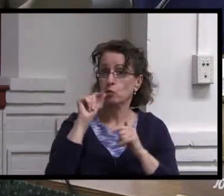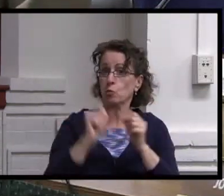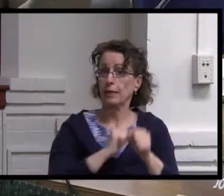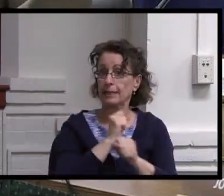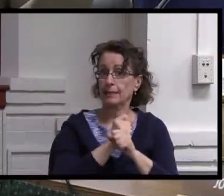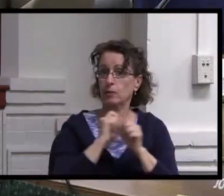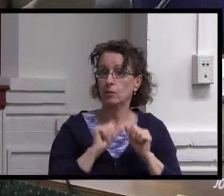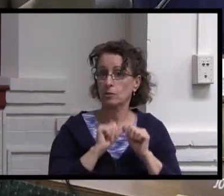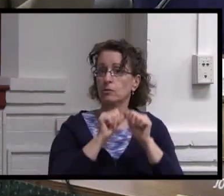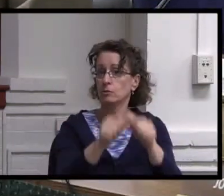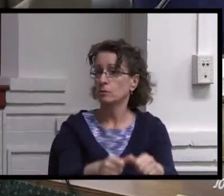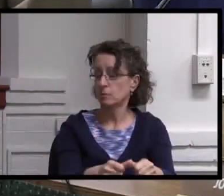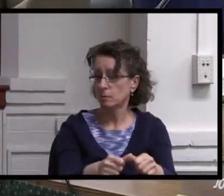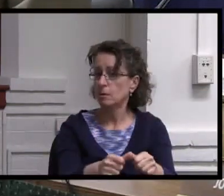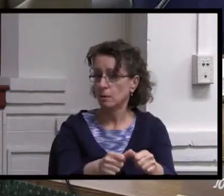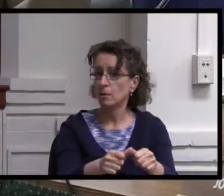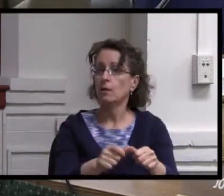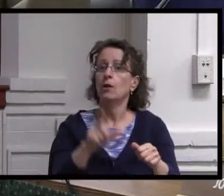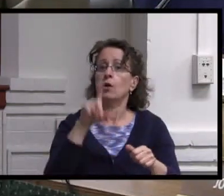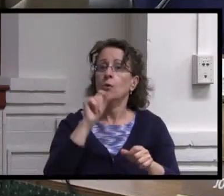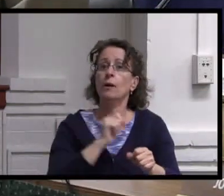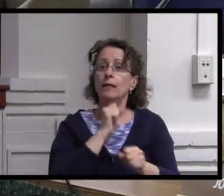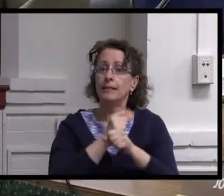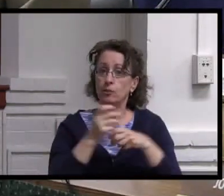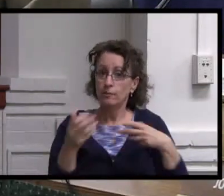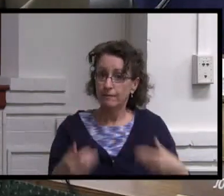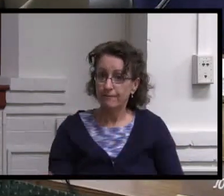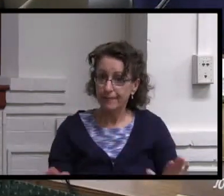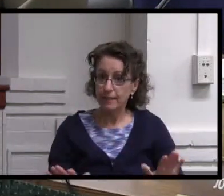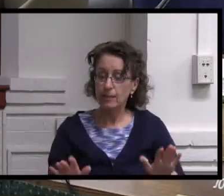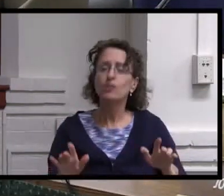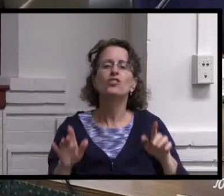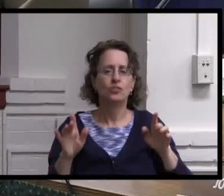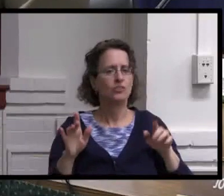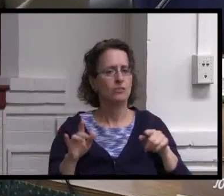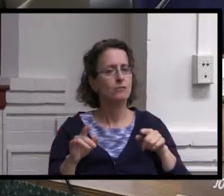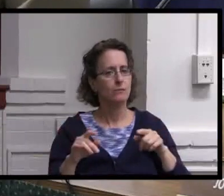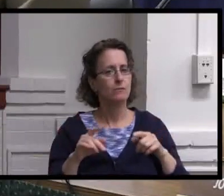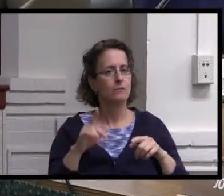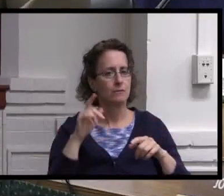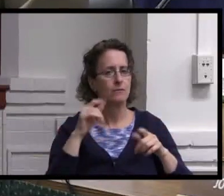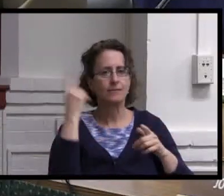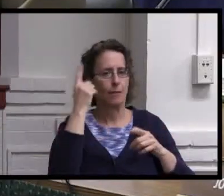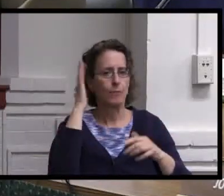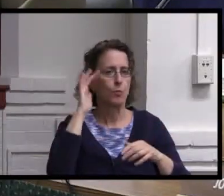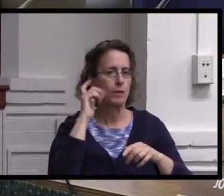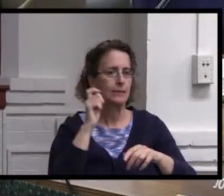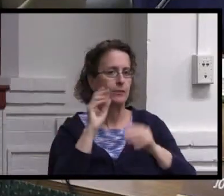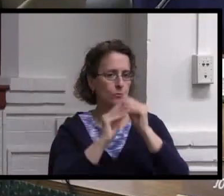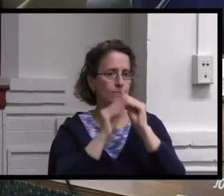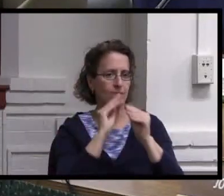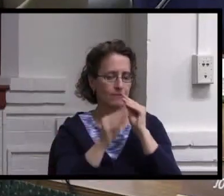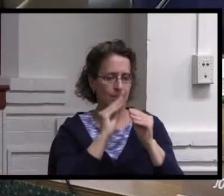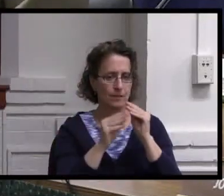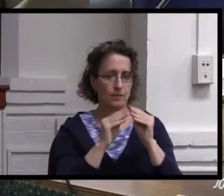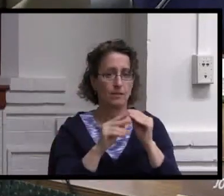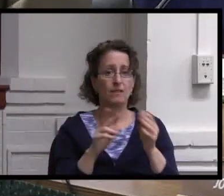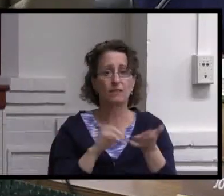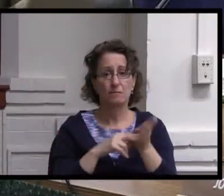reasonable expectation before there would need to be a rehabilitation performed on the pump station. So we're going to be eating